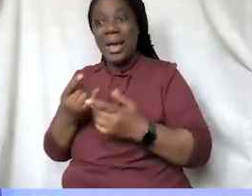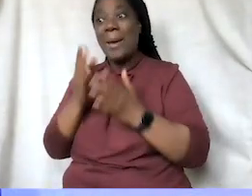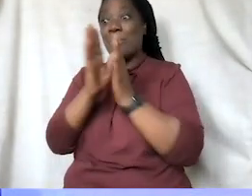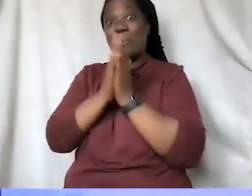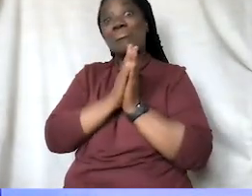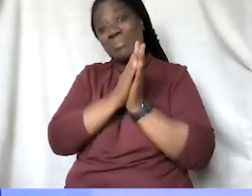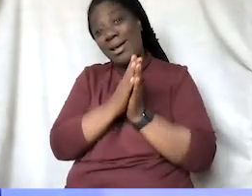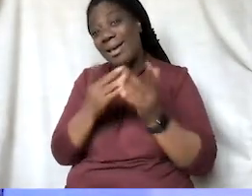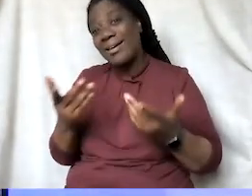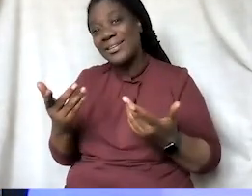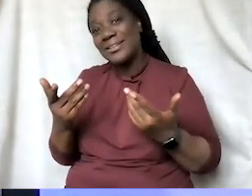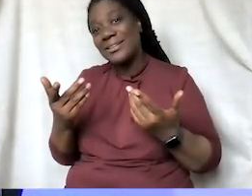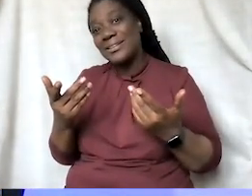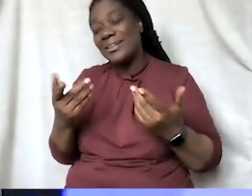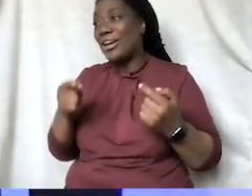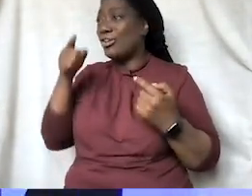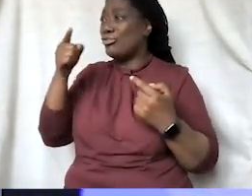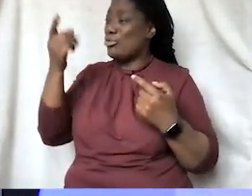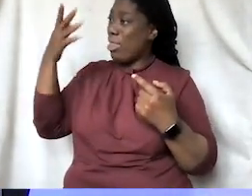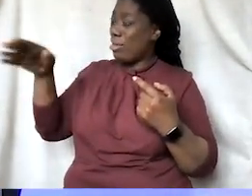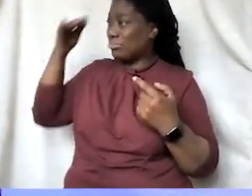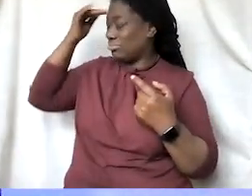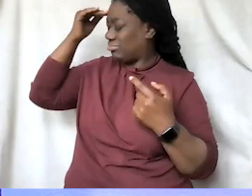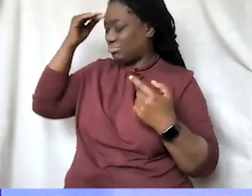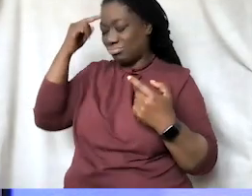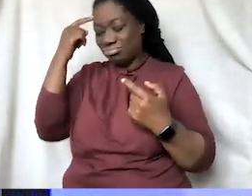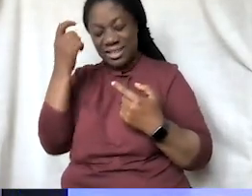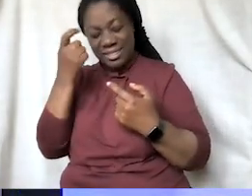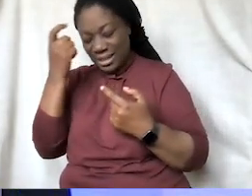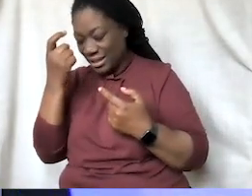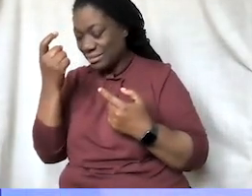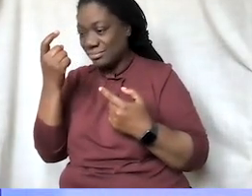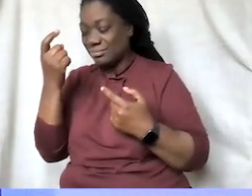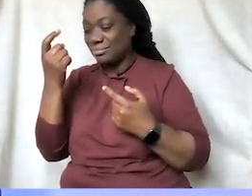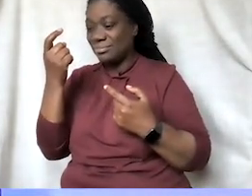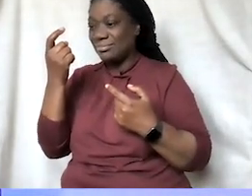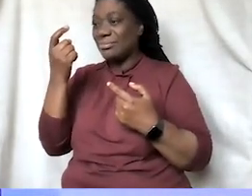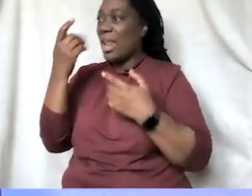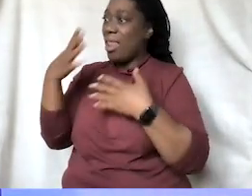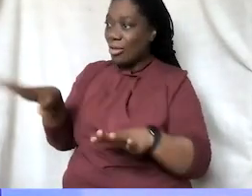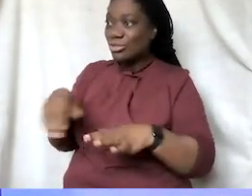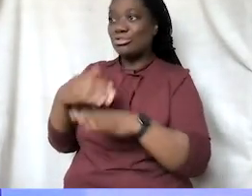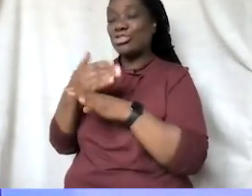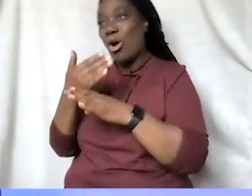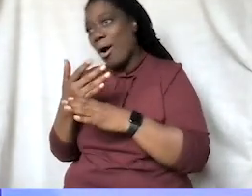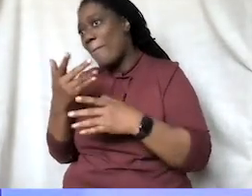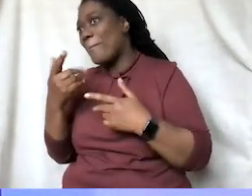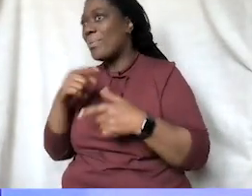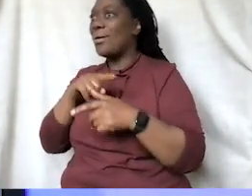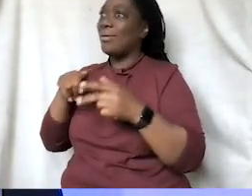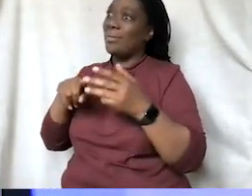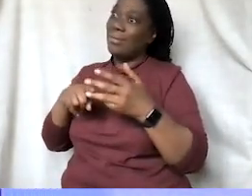prayer. You lost your mind, but prayer. You lost your job, but